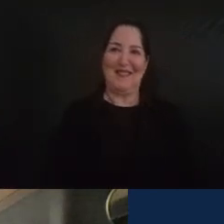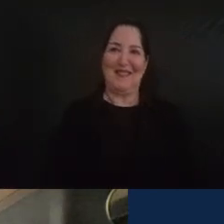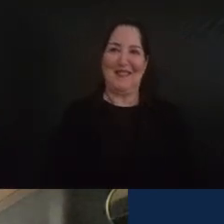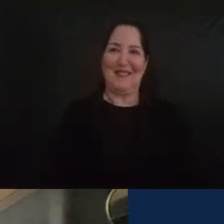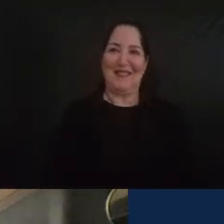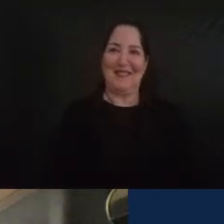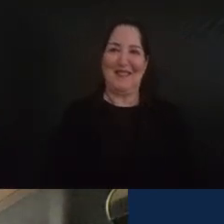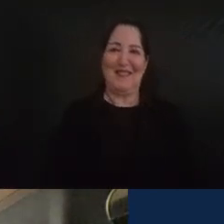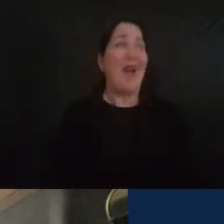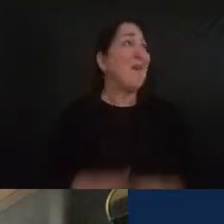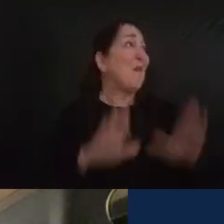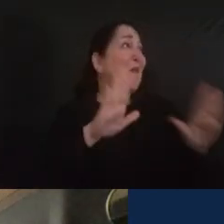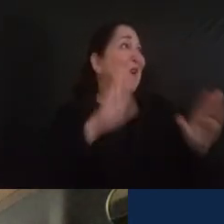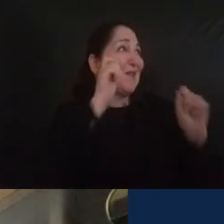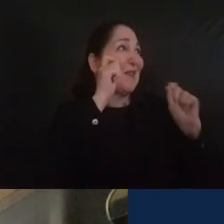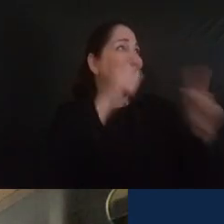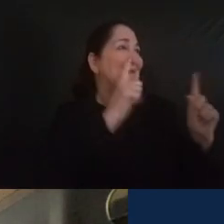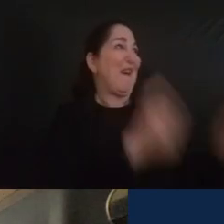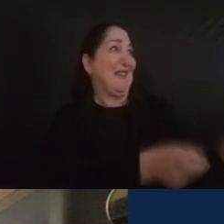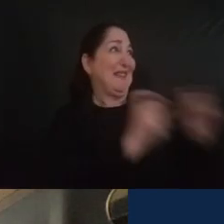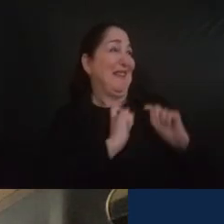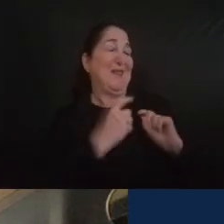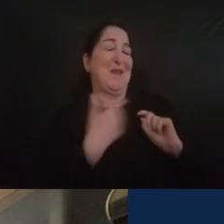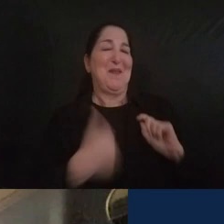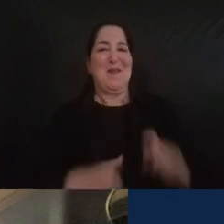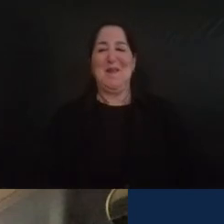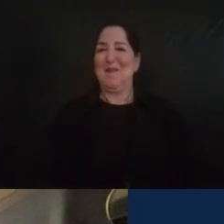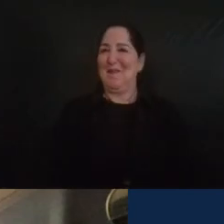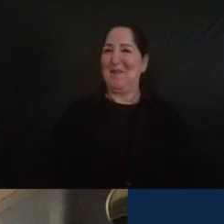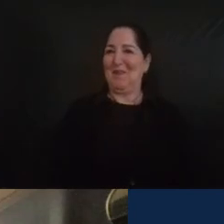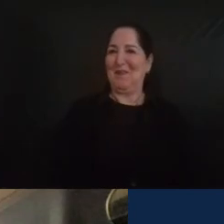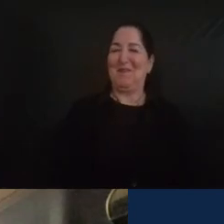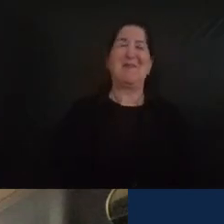Congratulations. What a wonderful surprise.